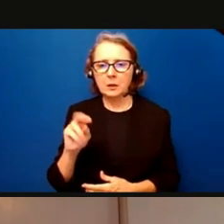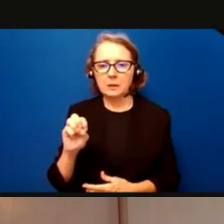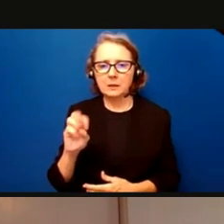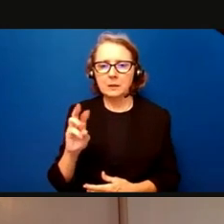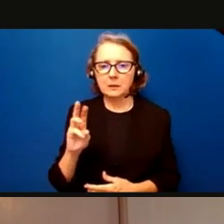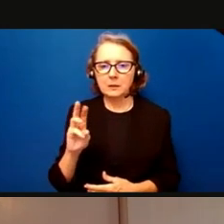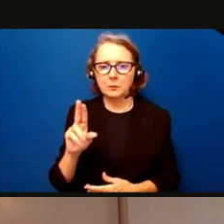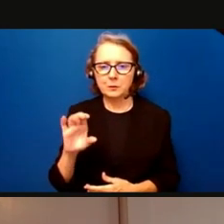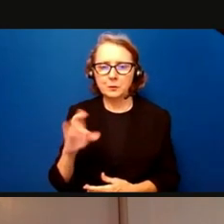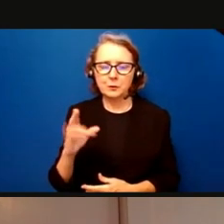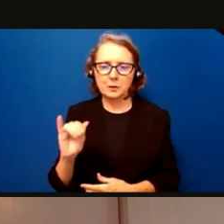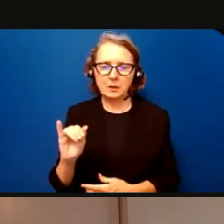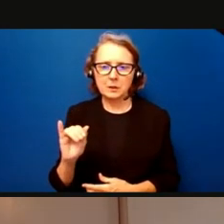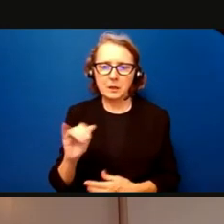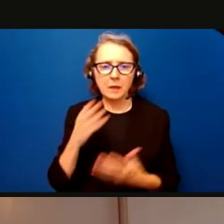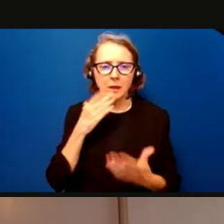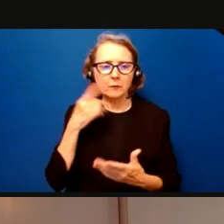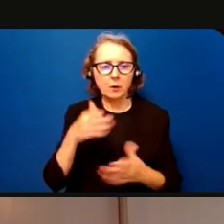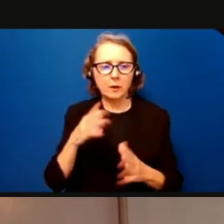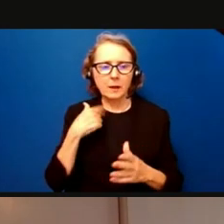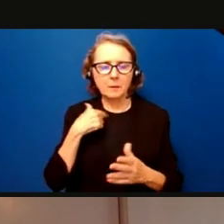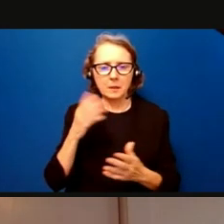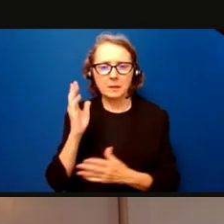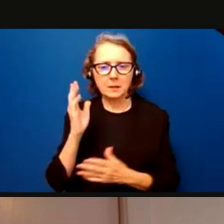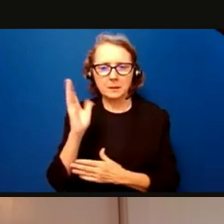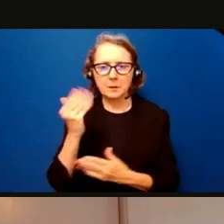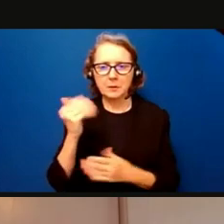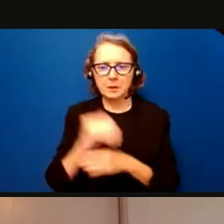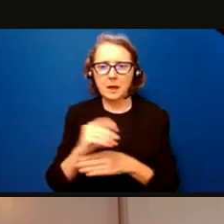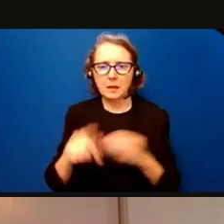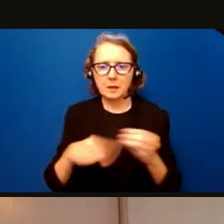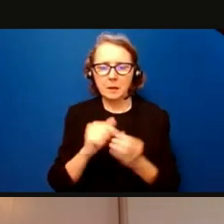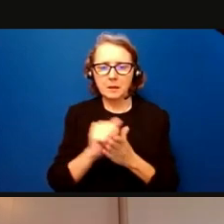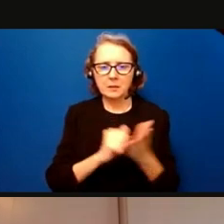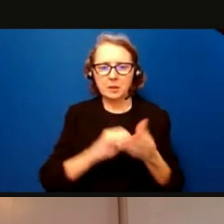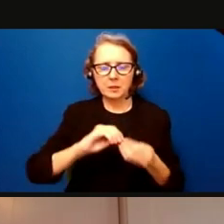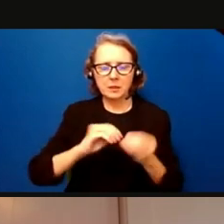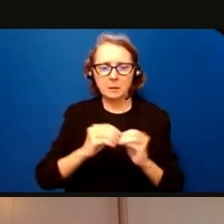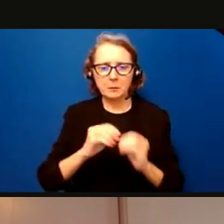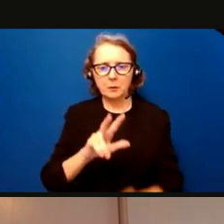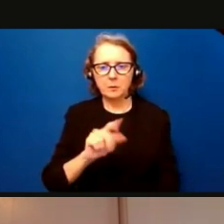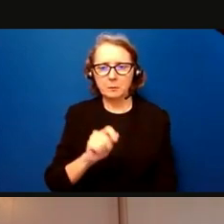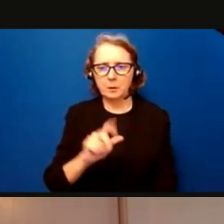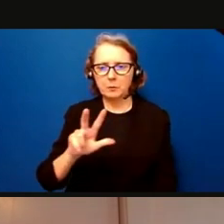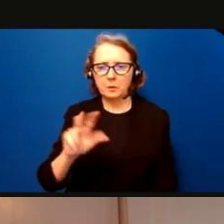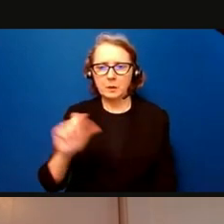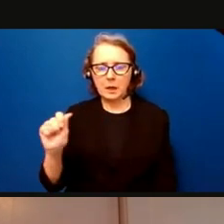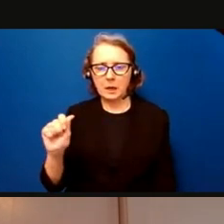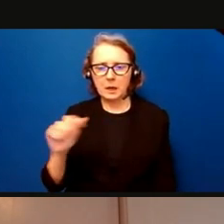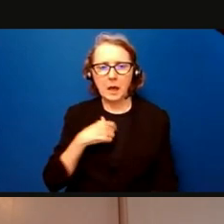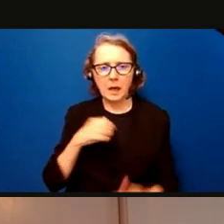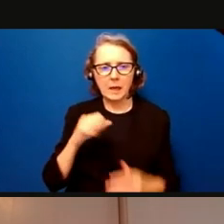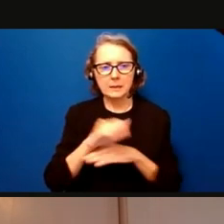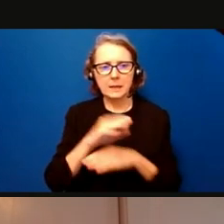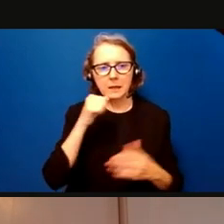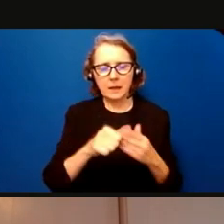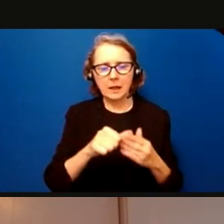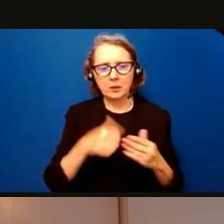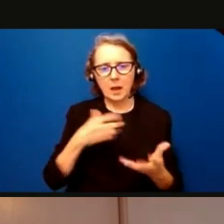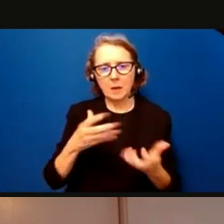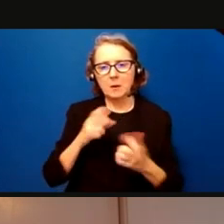you this evening on agenda item 3.3A. As a follow-up to the letter you received, I'm here to report some additional good